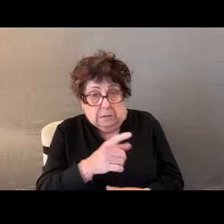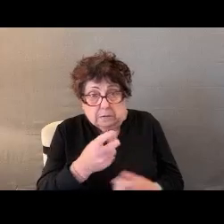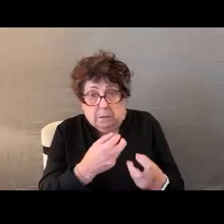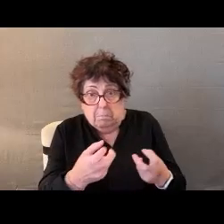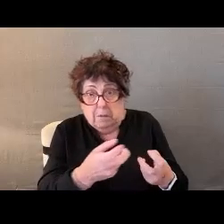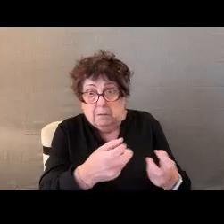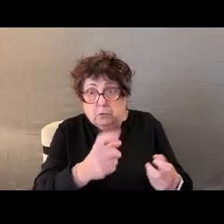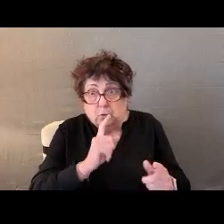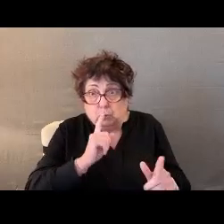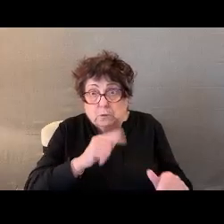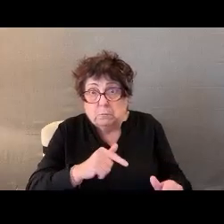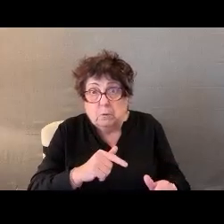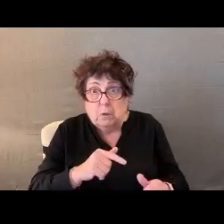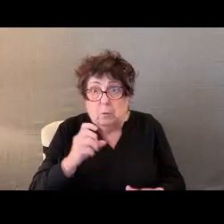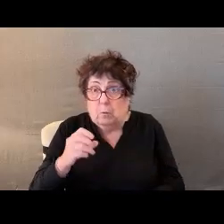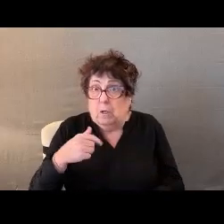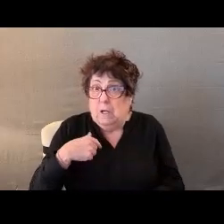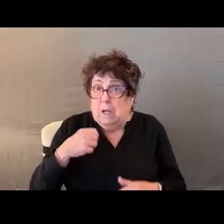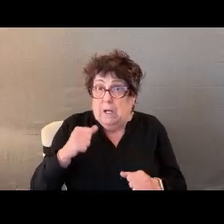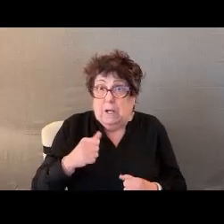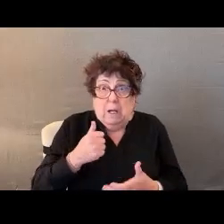can help respond?